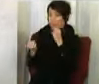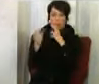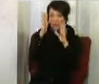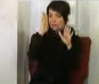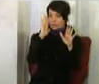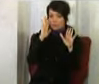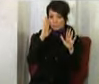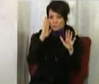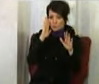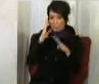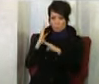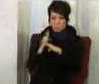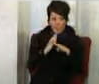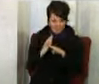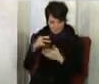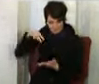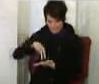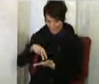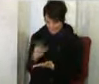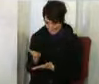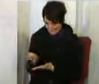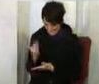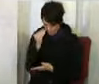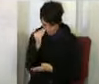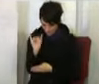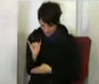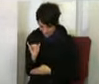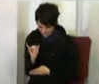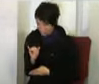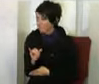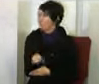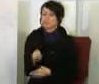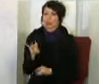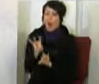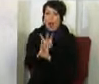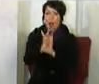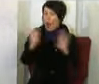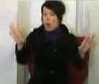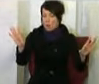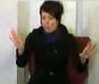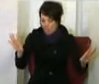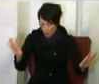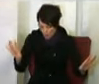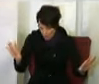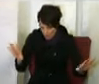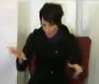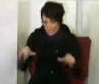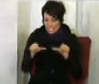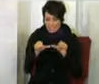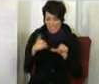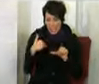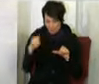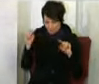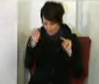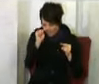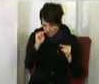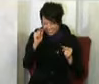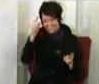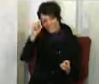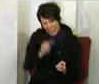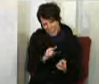I wouldn't come up here. And it was horrible. I mean, I still have it, but it's not nearly as bad